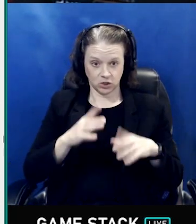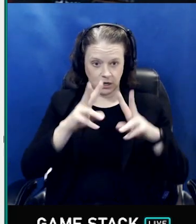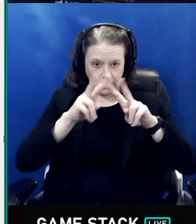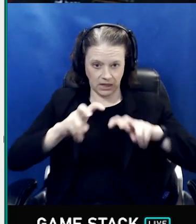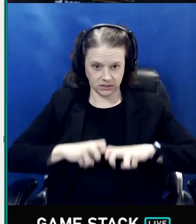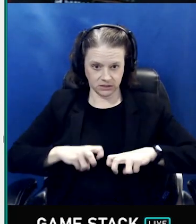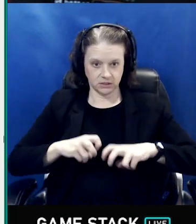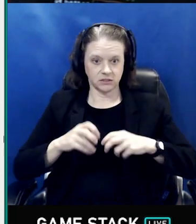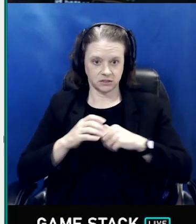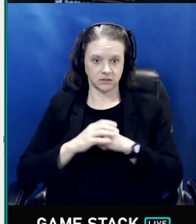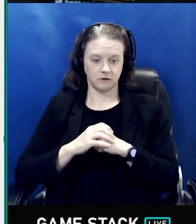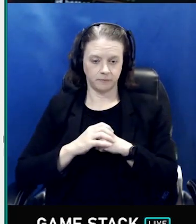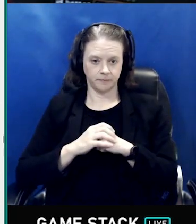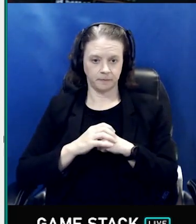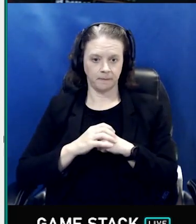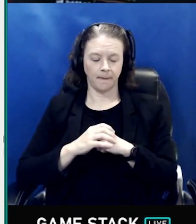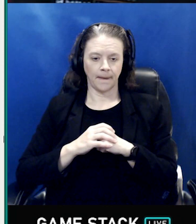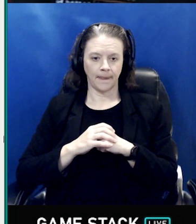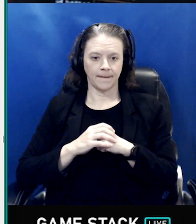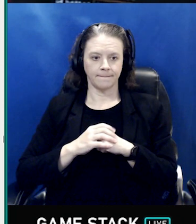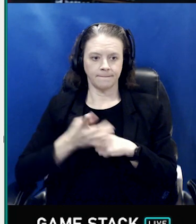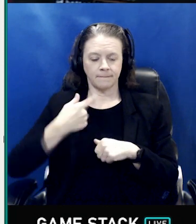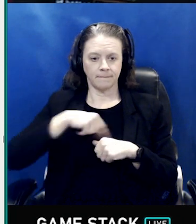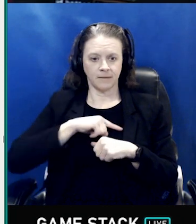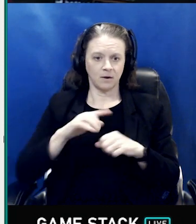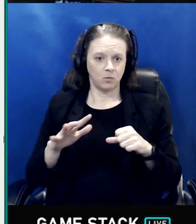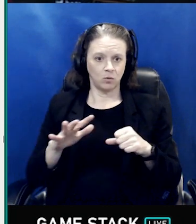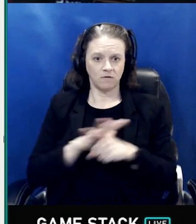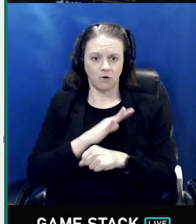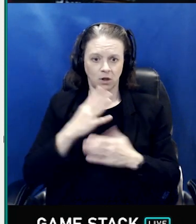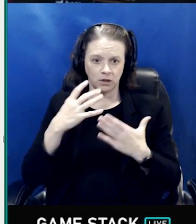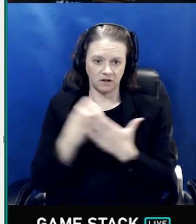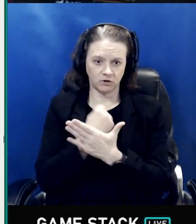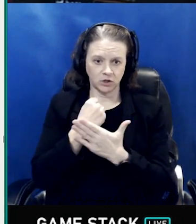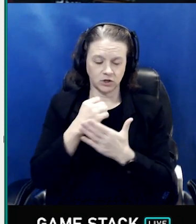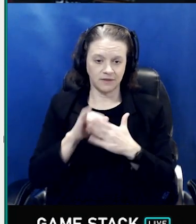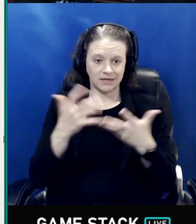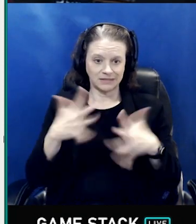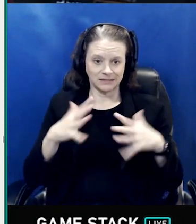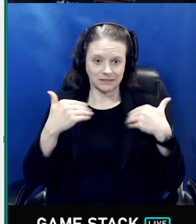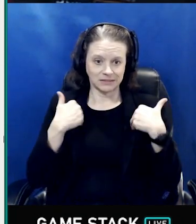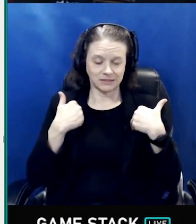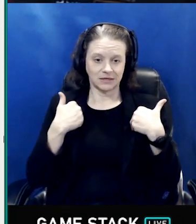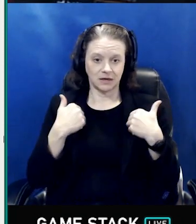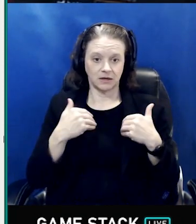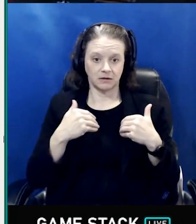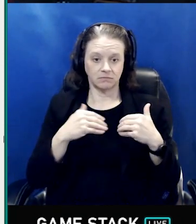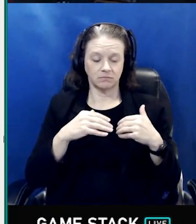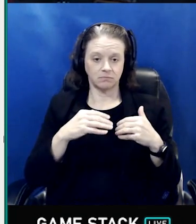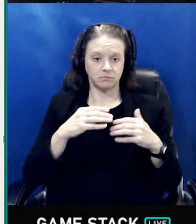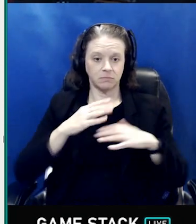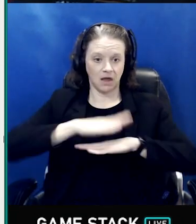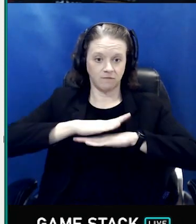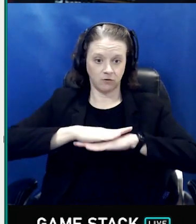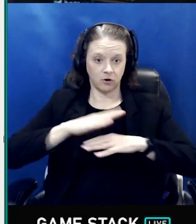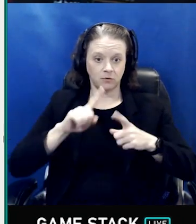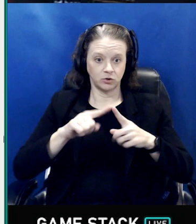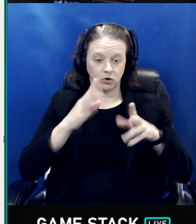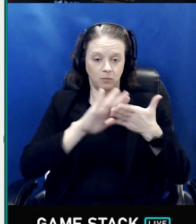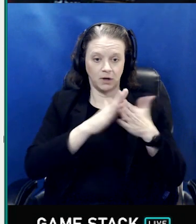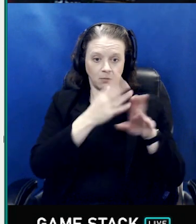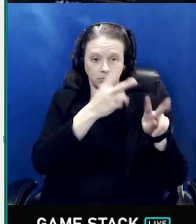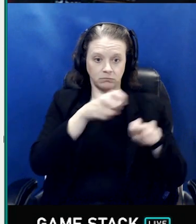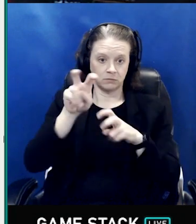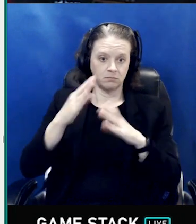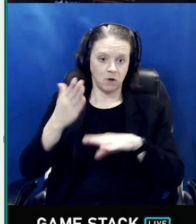recently. We fully leverage our existing analytical platform to build machine learning model. In